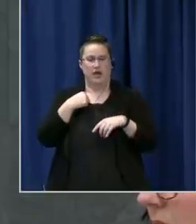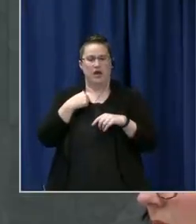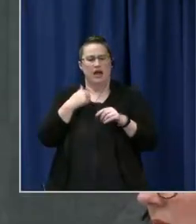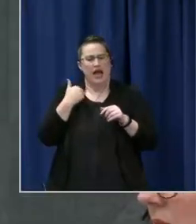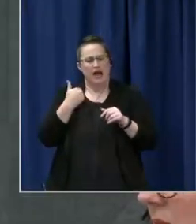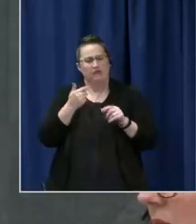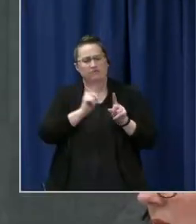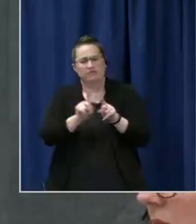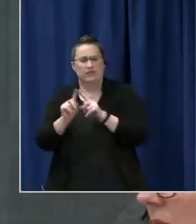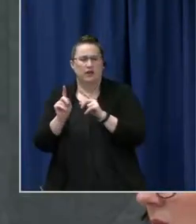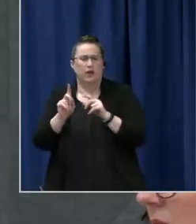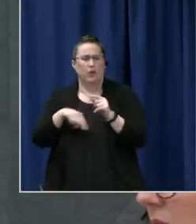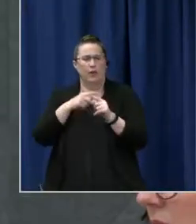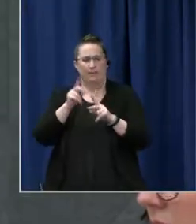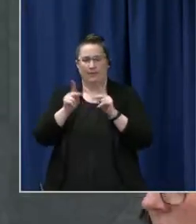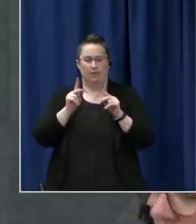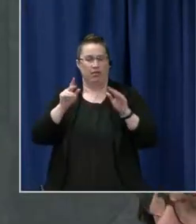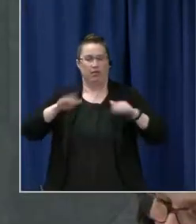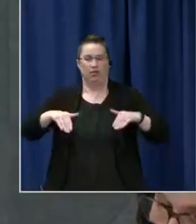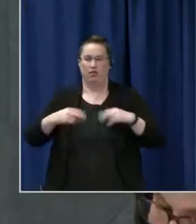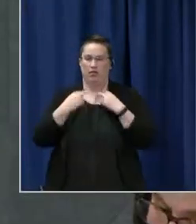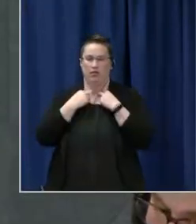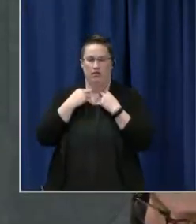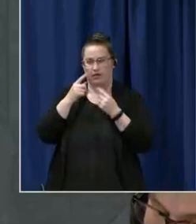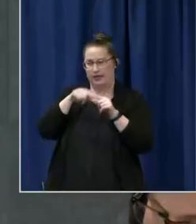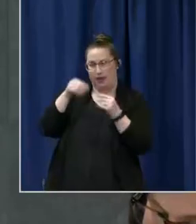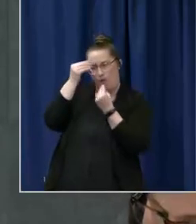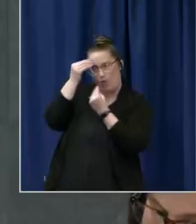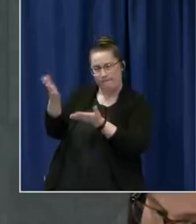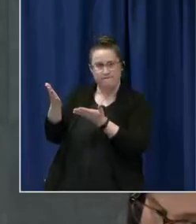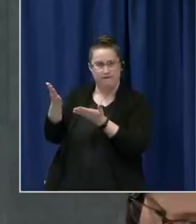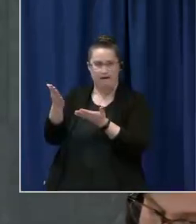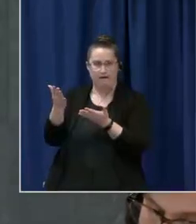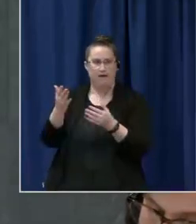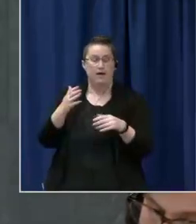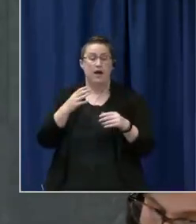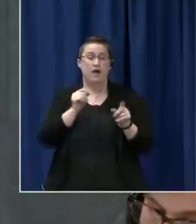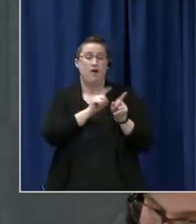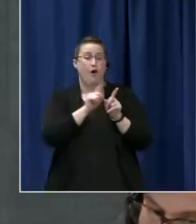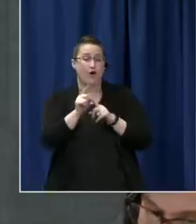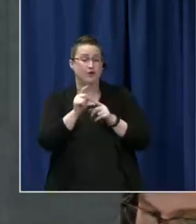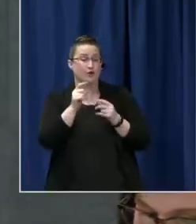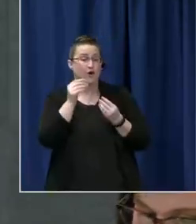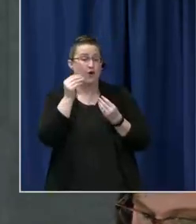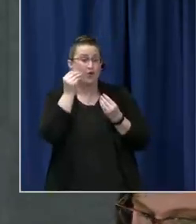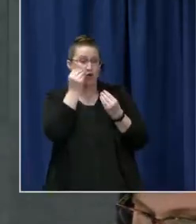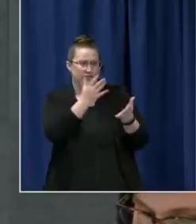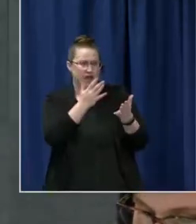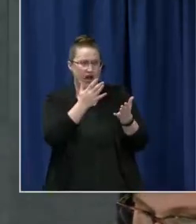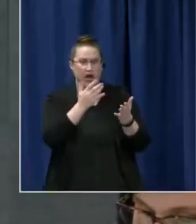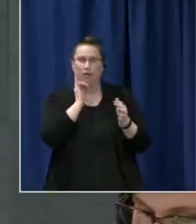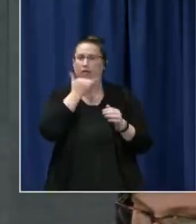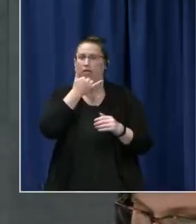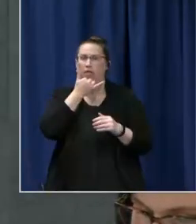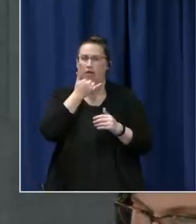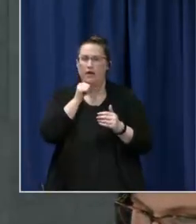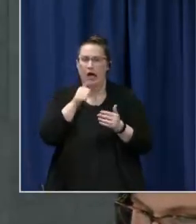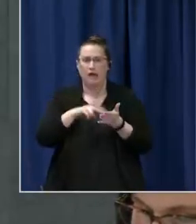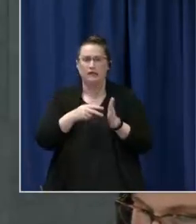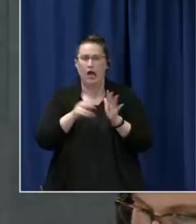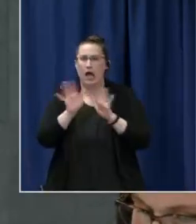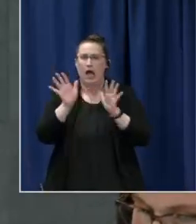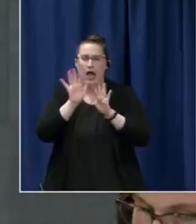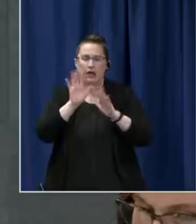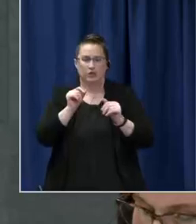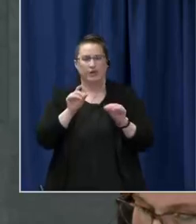have not been able to notify, and times when notifications have happened when they didn't intend them to. And it's important for all of